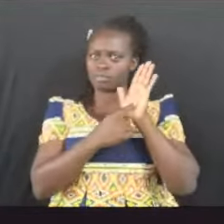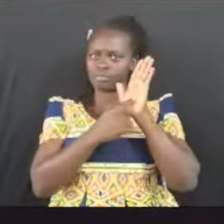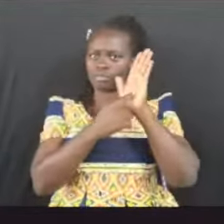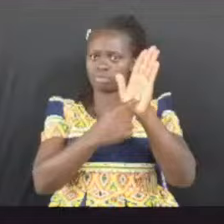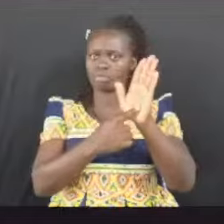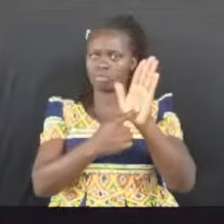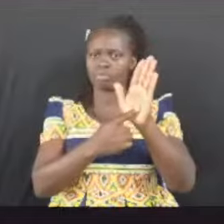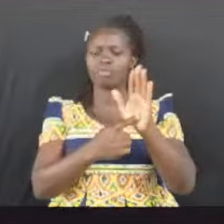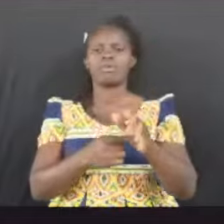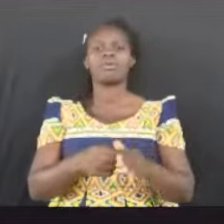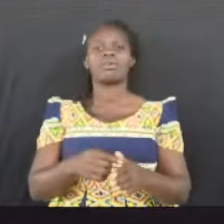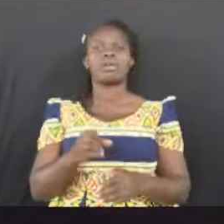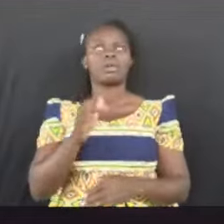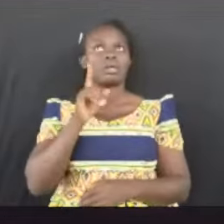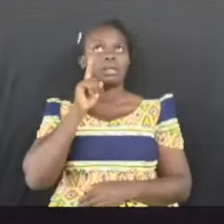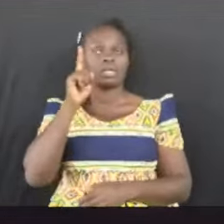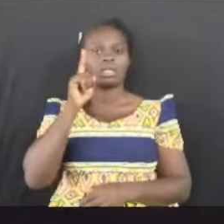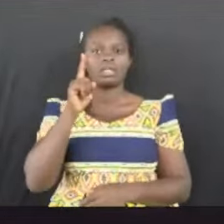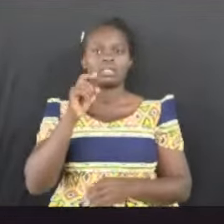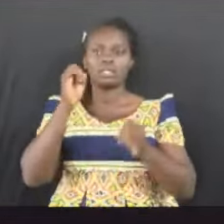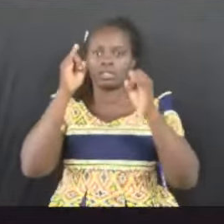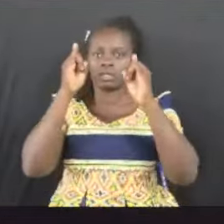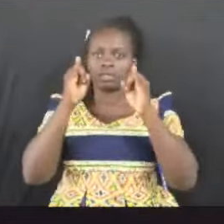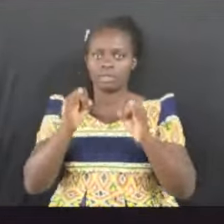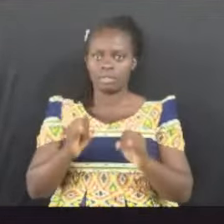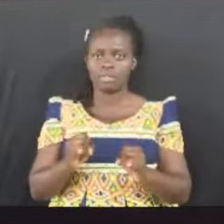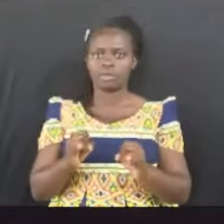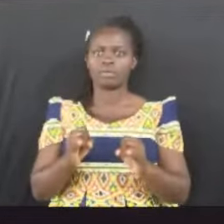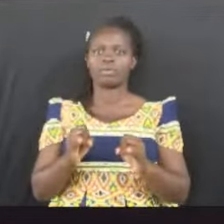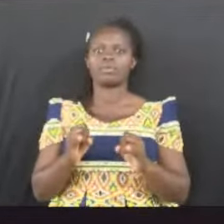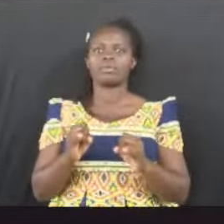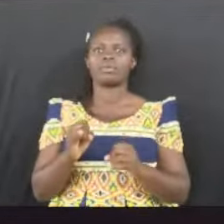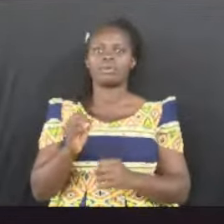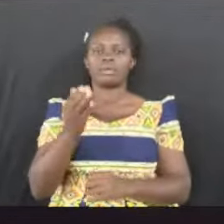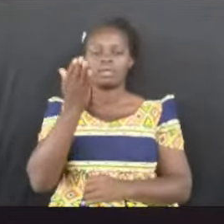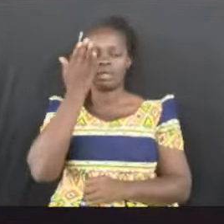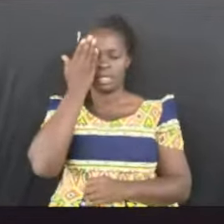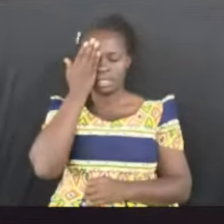Israel in the fact that, remember, even,